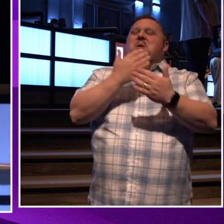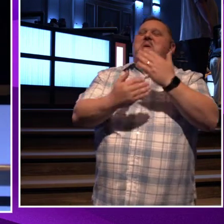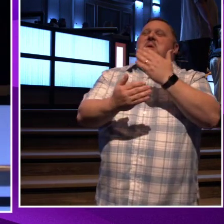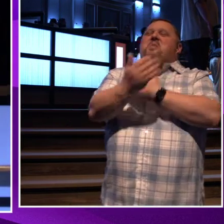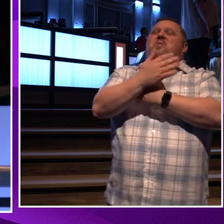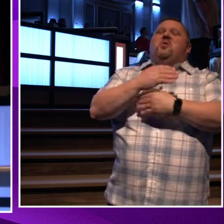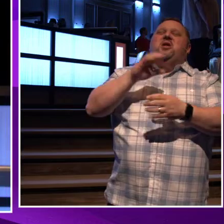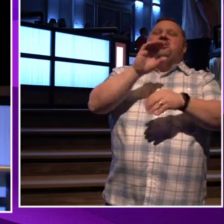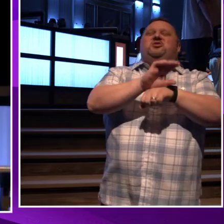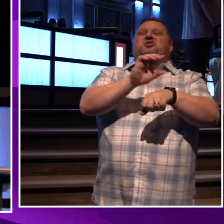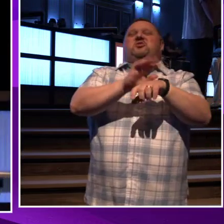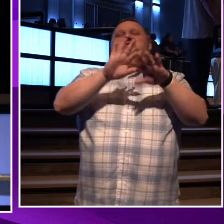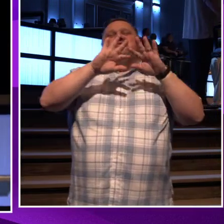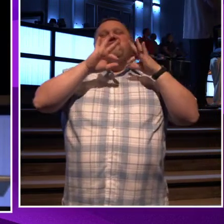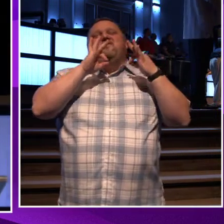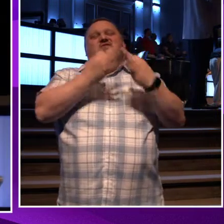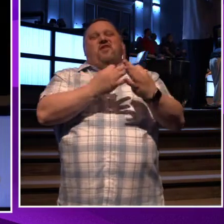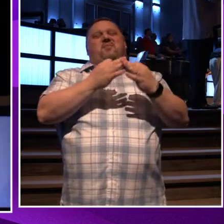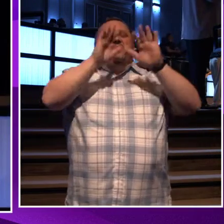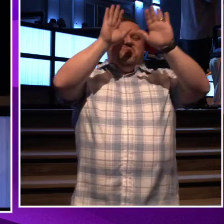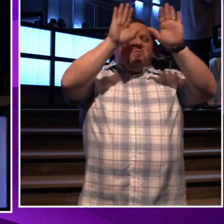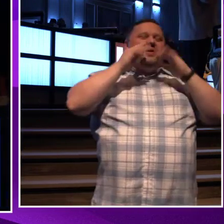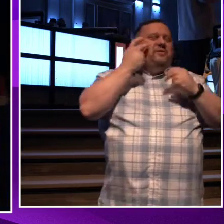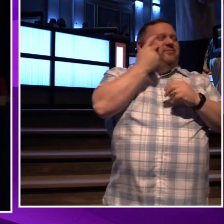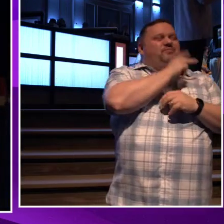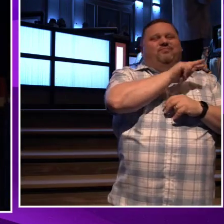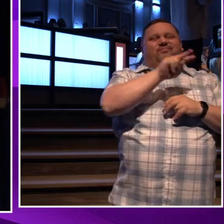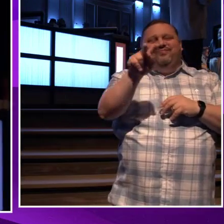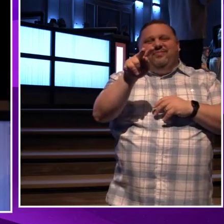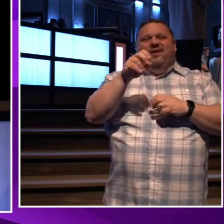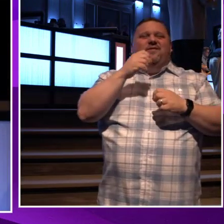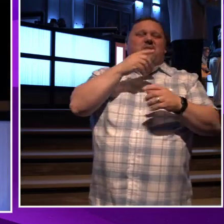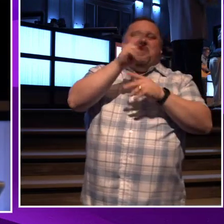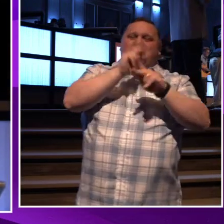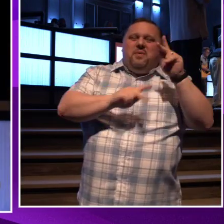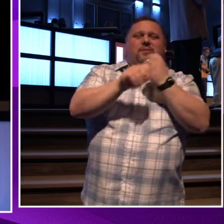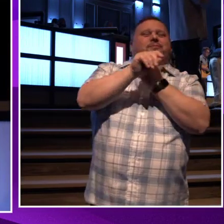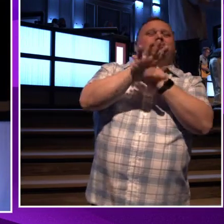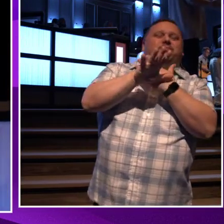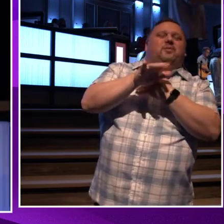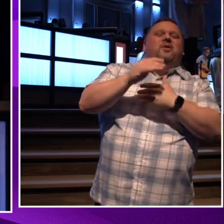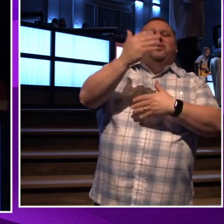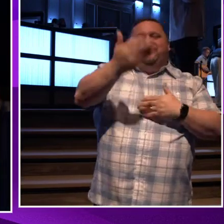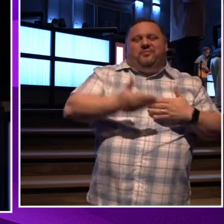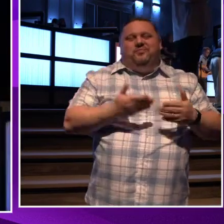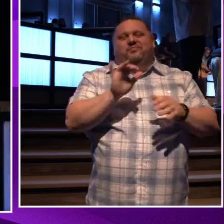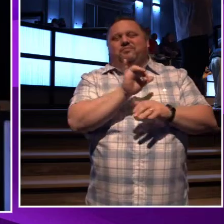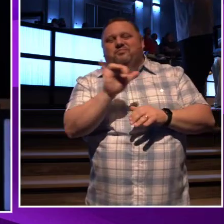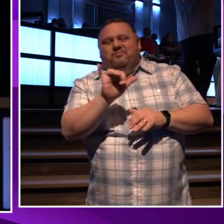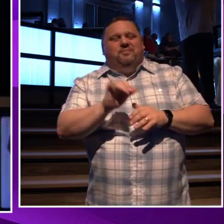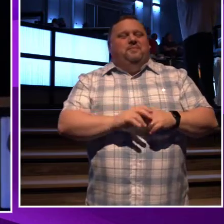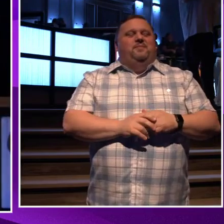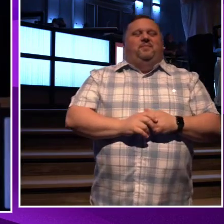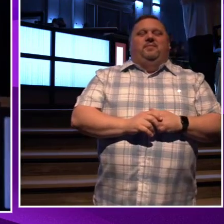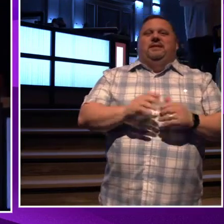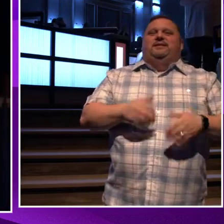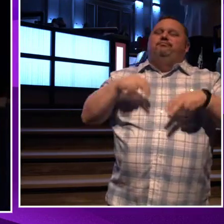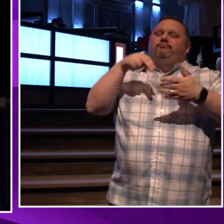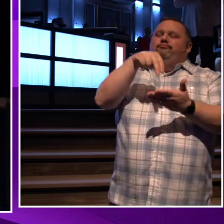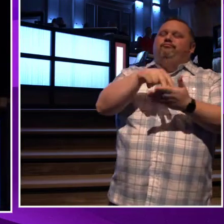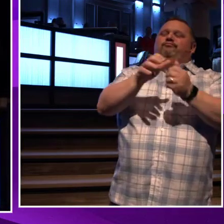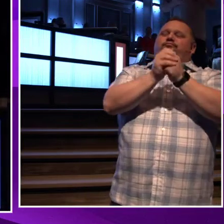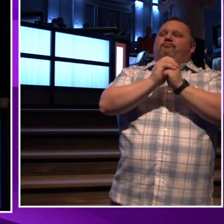Family, so good to see you. If you're joining us in the live stream, we're glad to have you here too. Let's all stand up and worship our great God, for